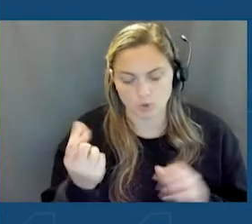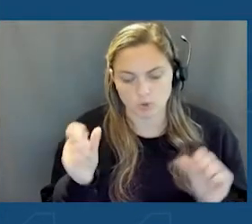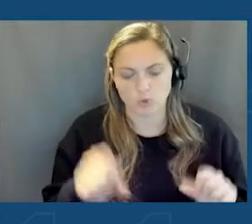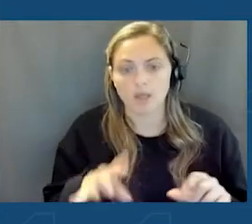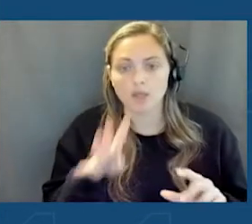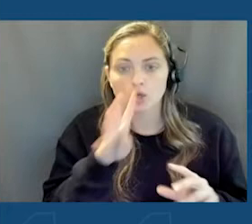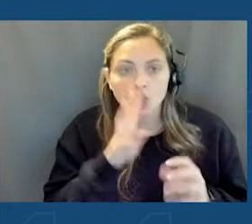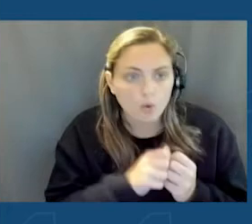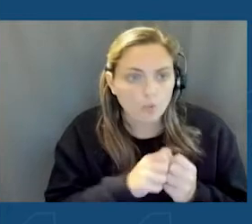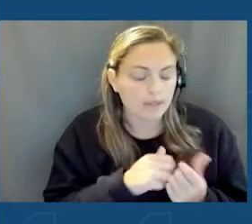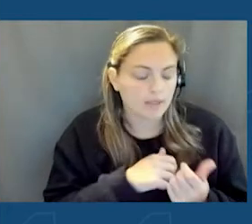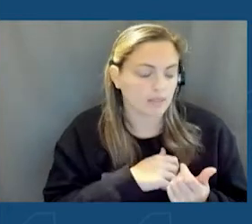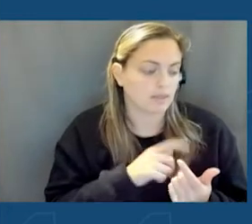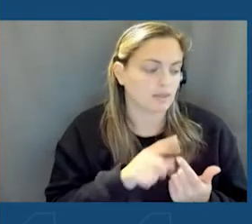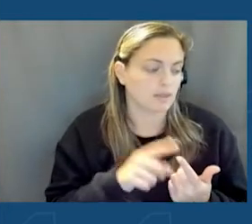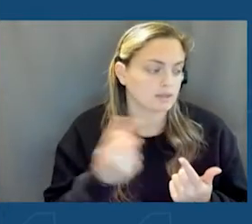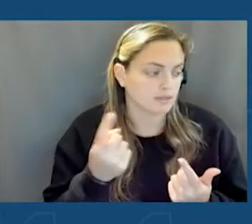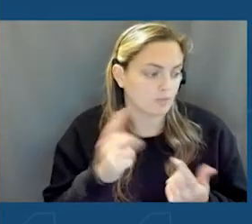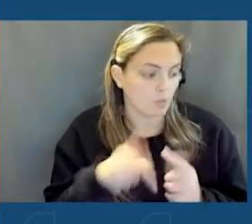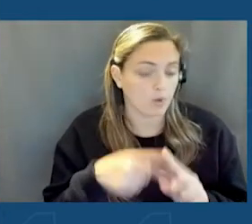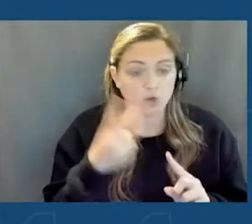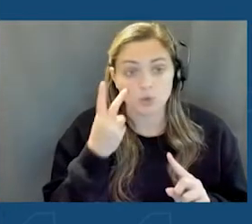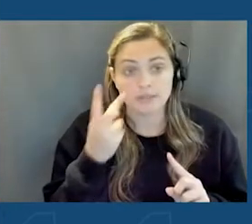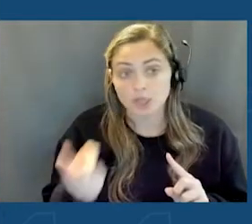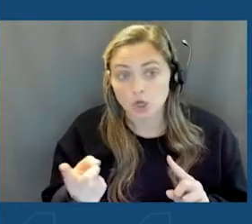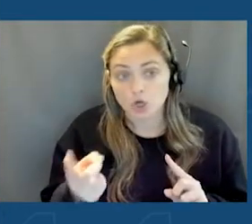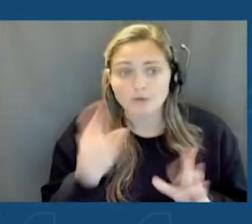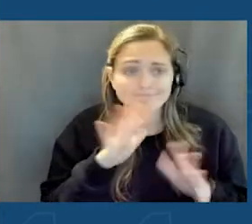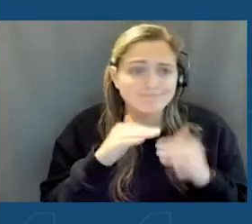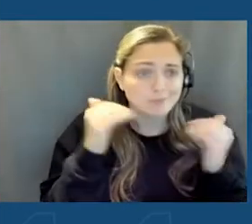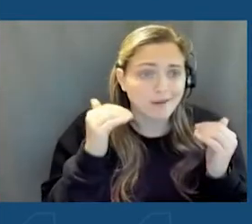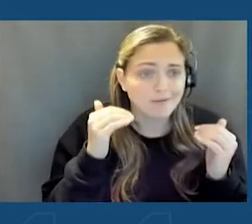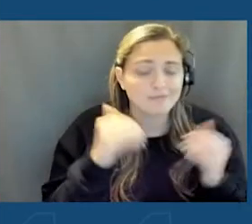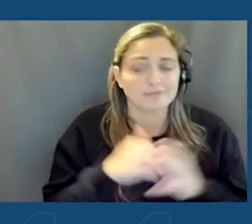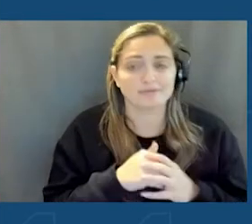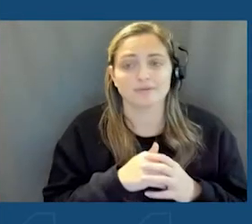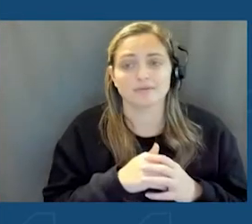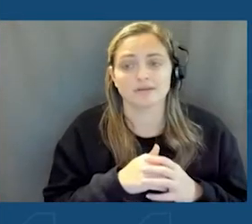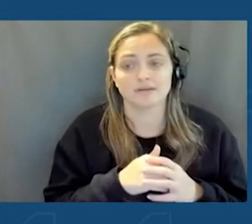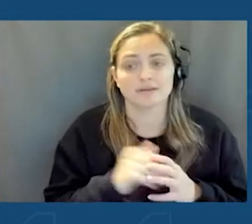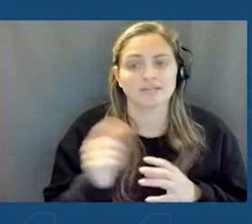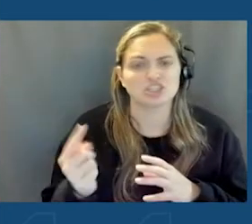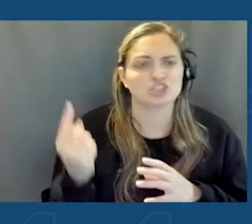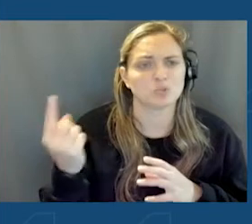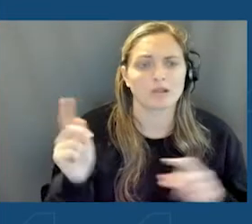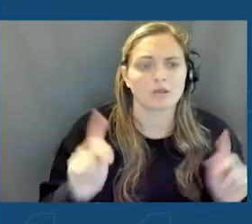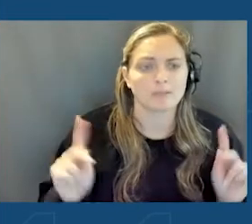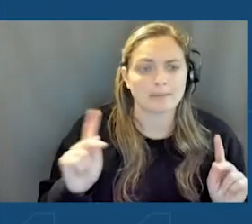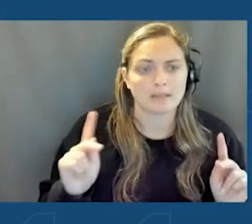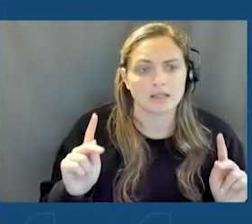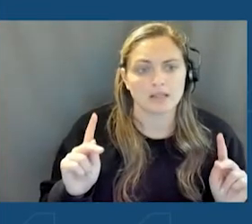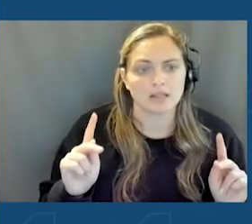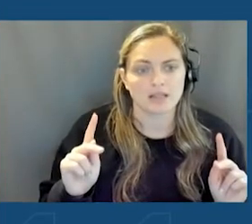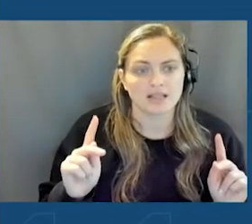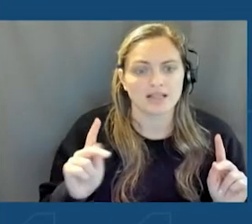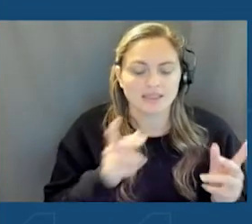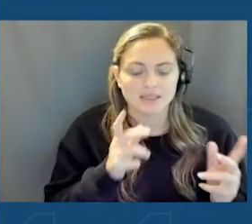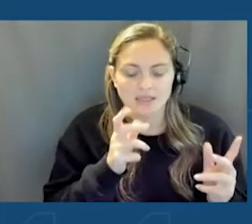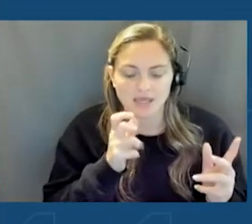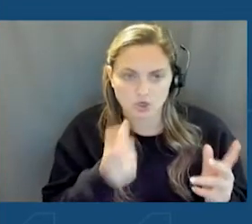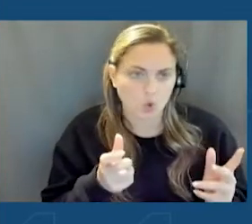to, someone when you see her, she smiles, and she's one of those people that don't lay it down.